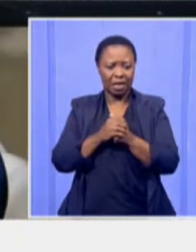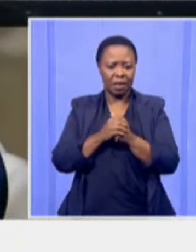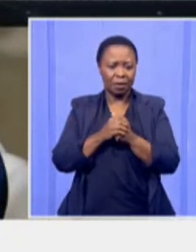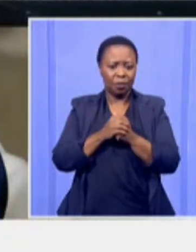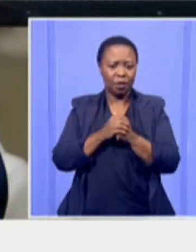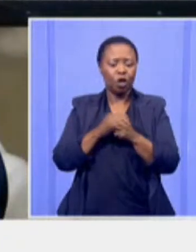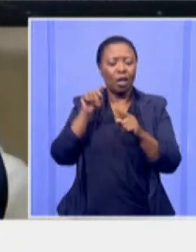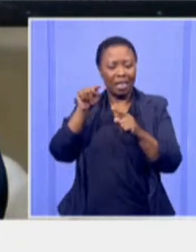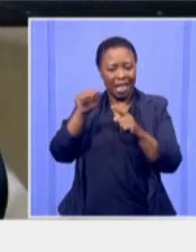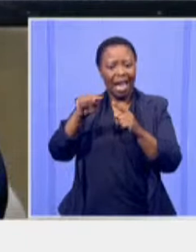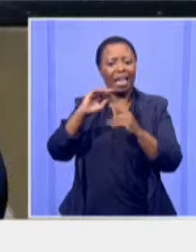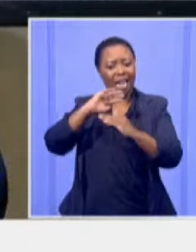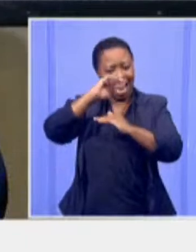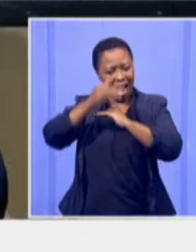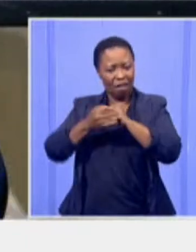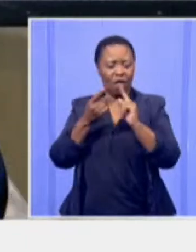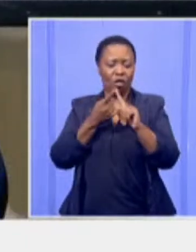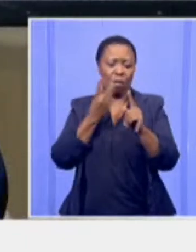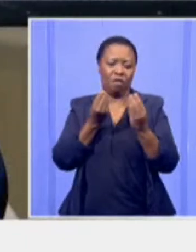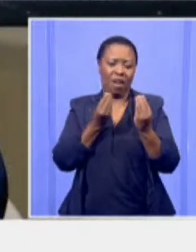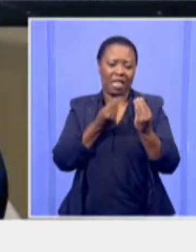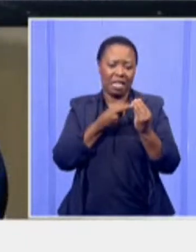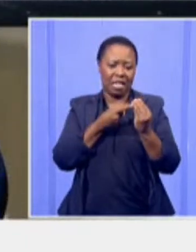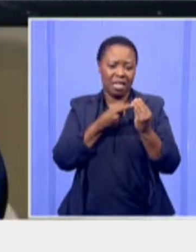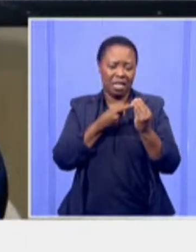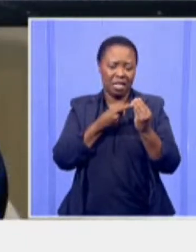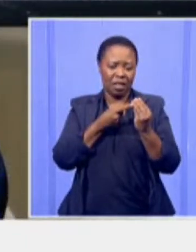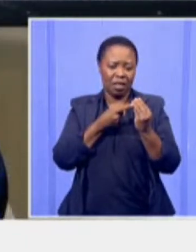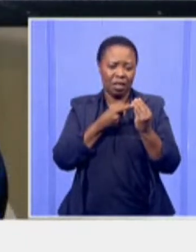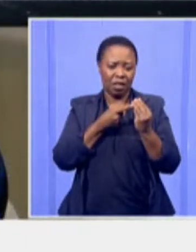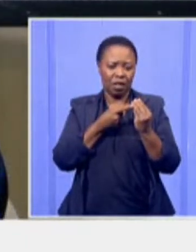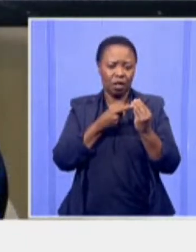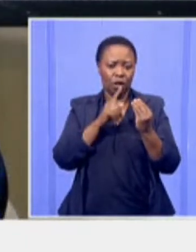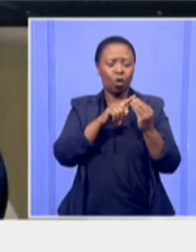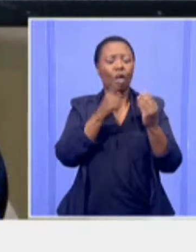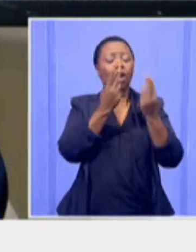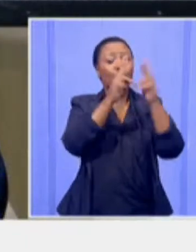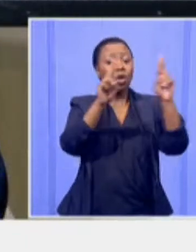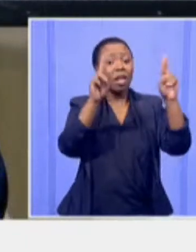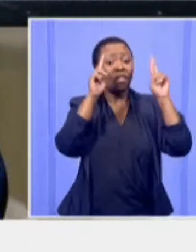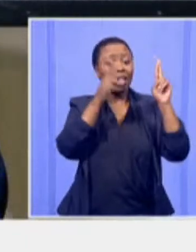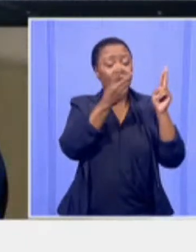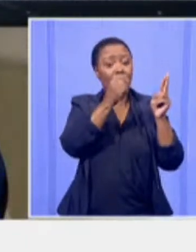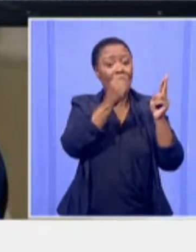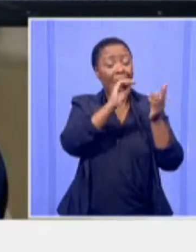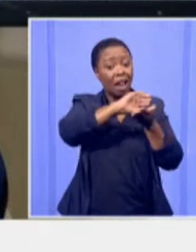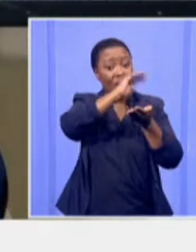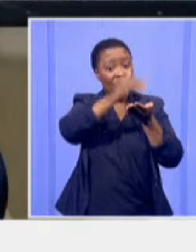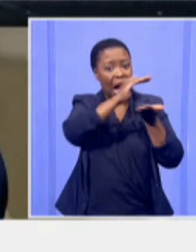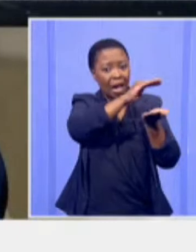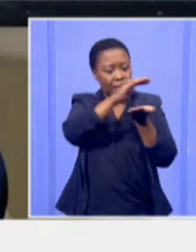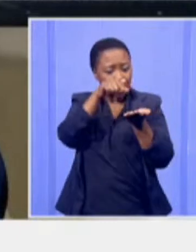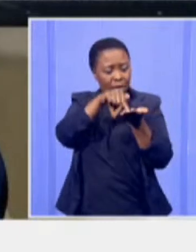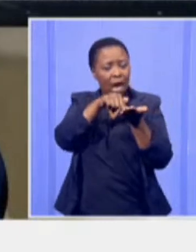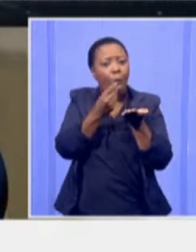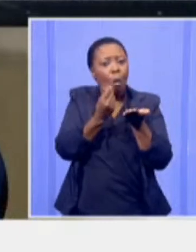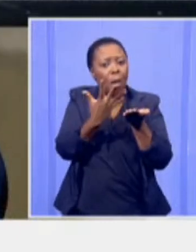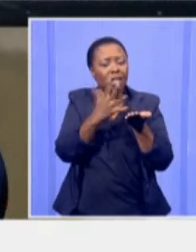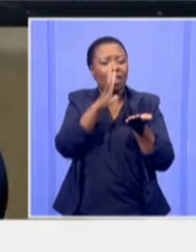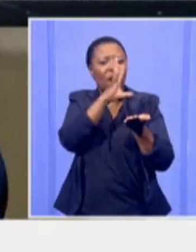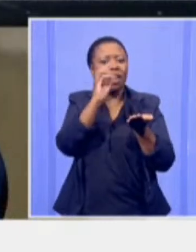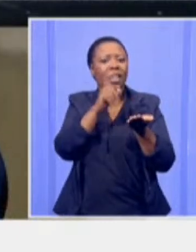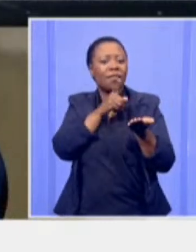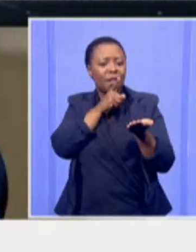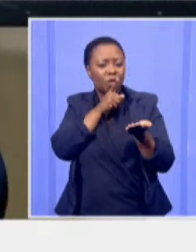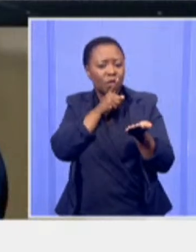covers that. And with the hardship fund that the university gives, it's only 500,000 which